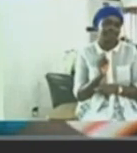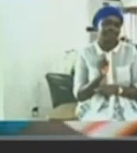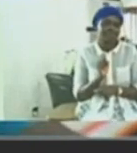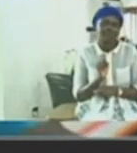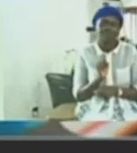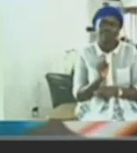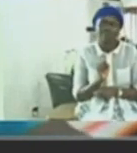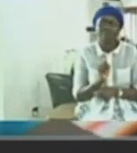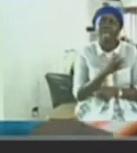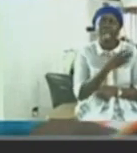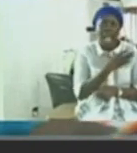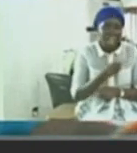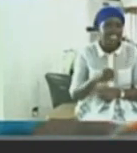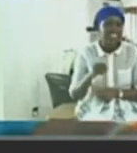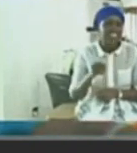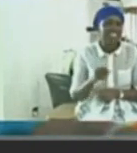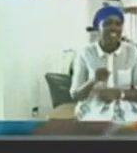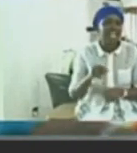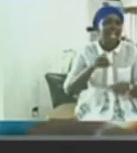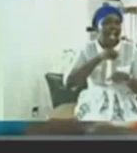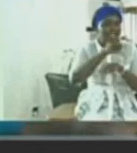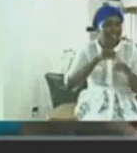and anointed hearts.